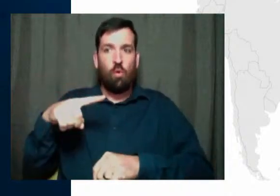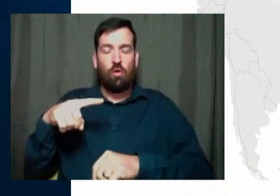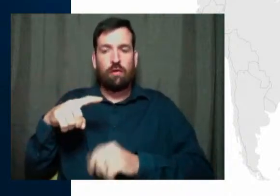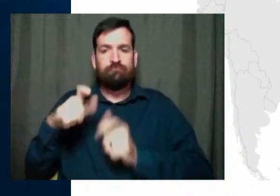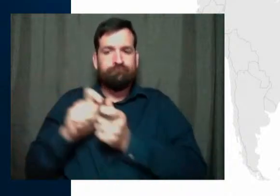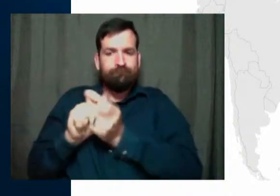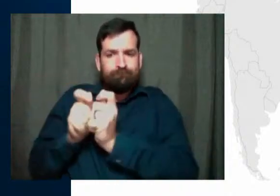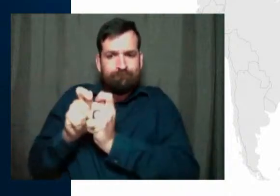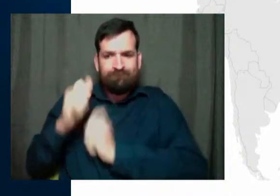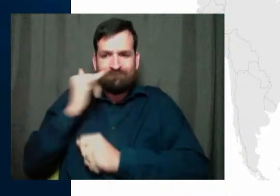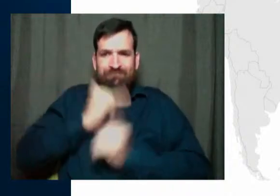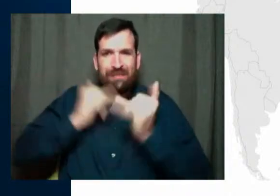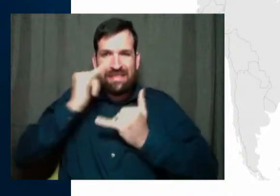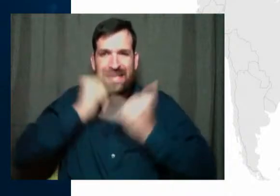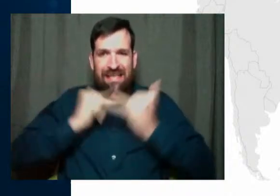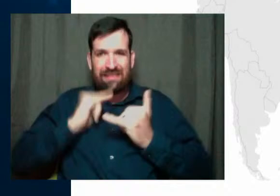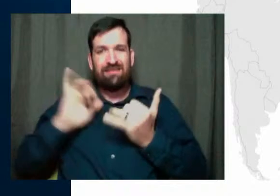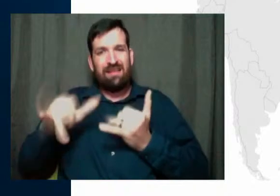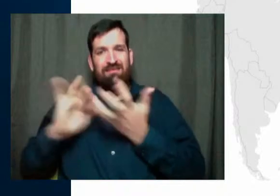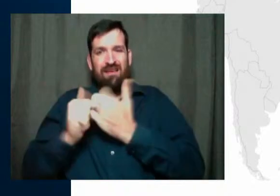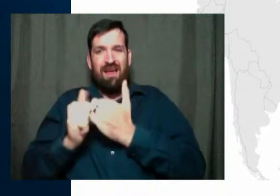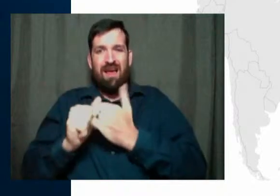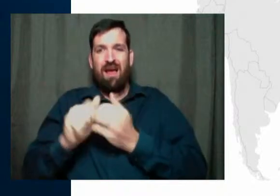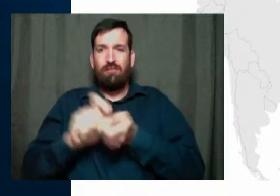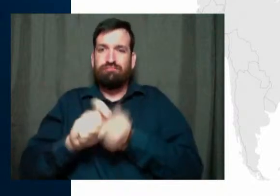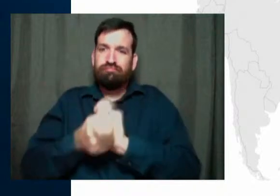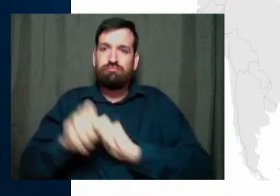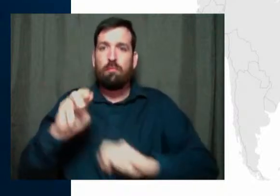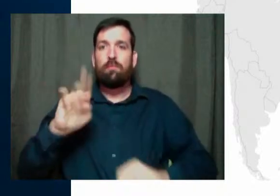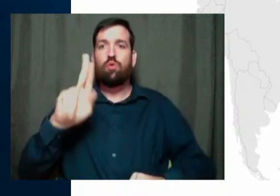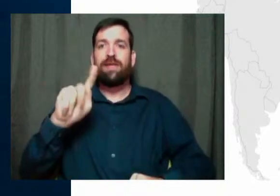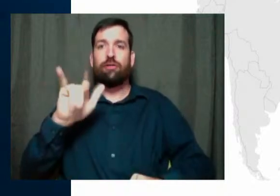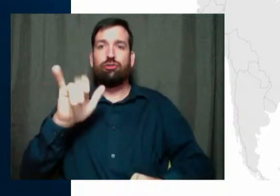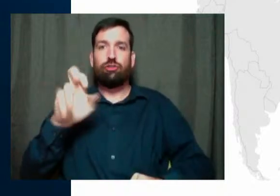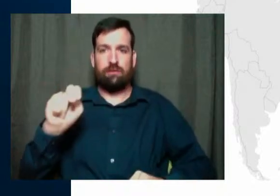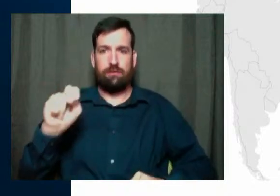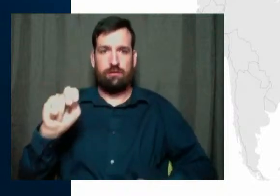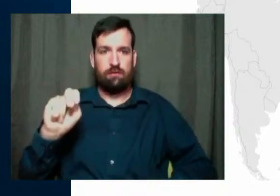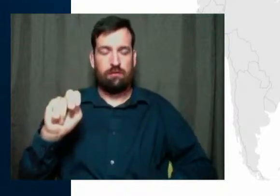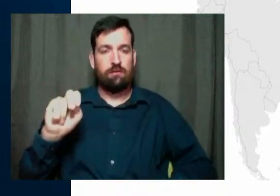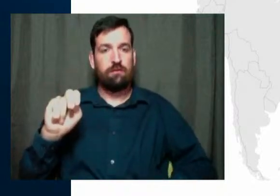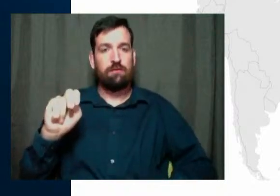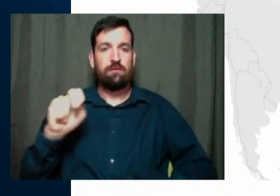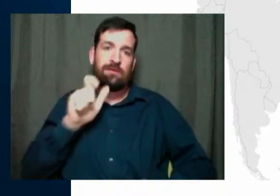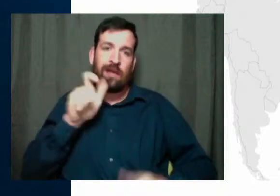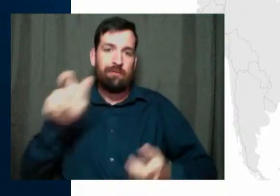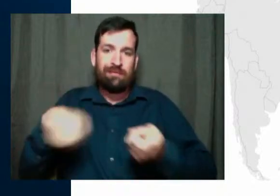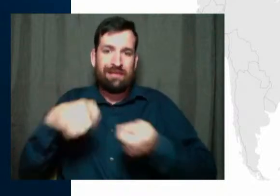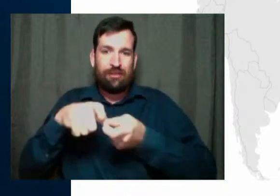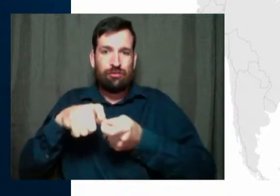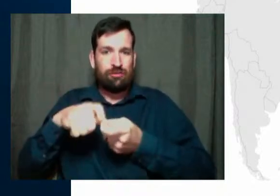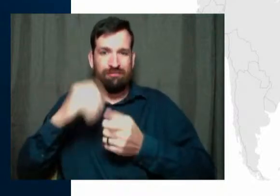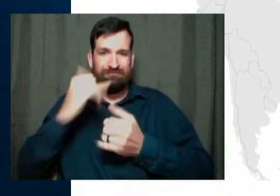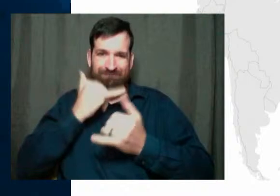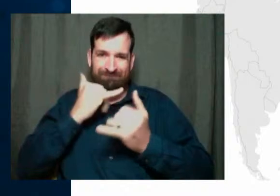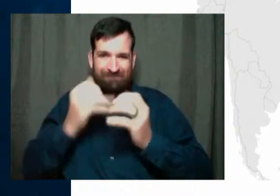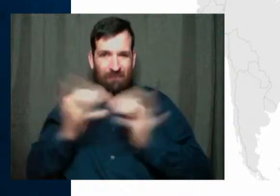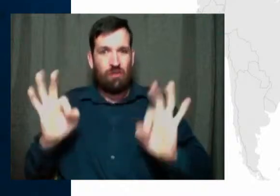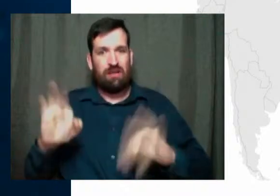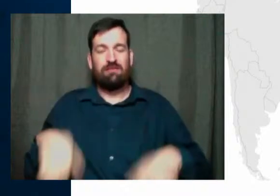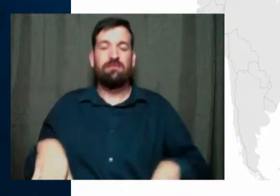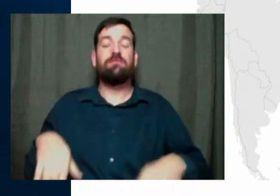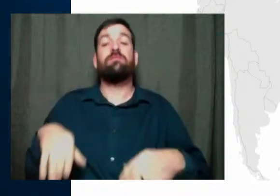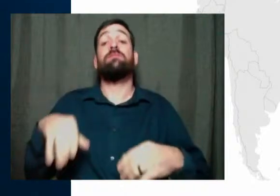these viruses develop mutations. They make mistakes in their replication. Viruses aren't particularly mistake-free when they replicate, and as a